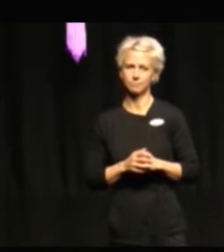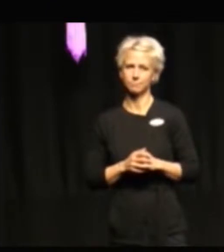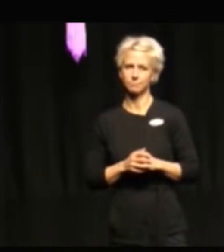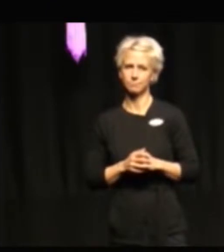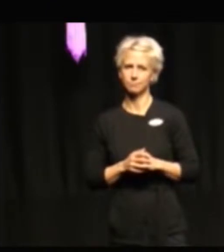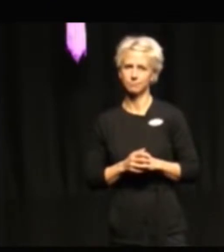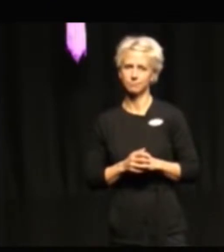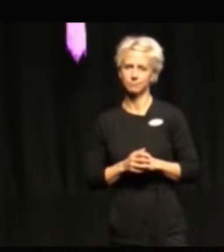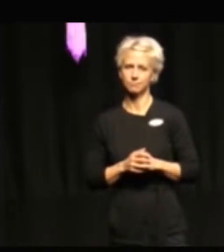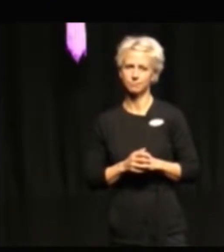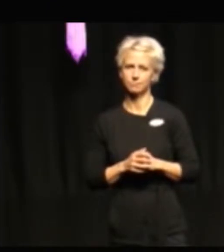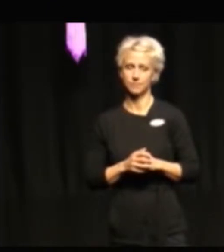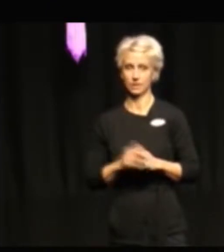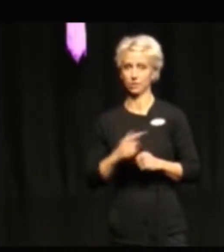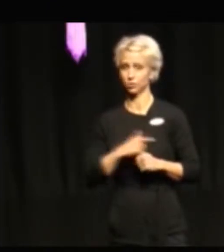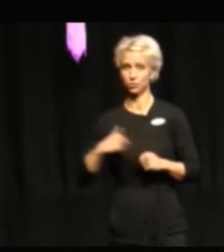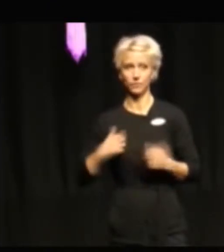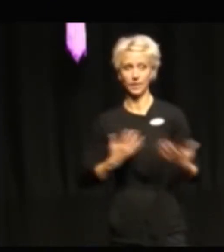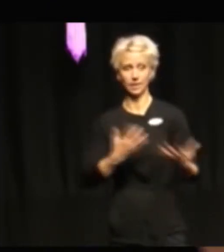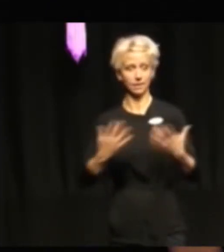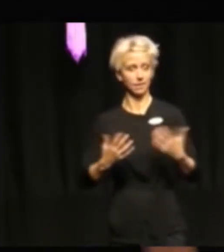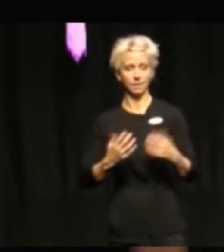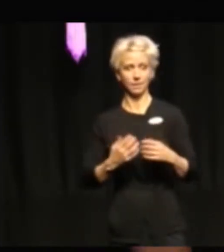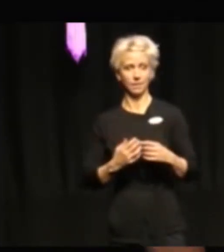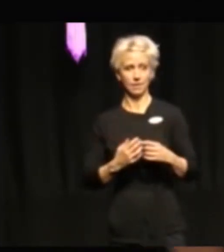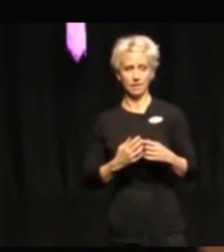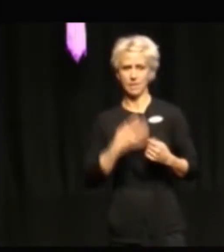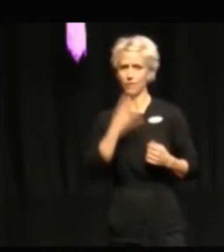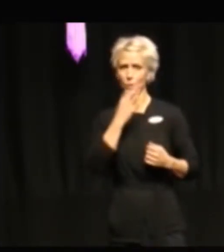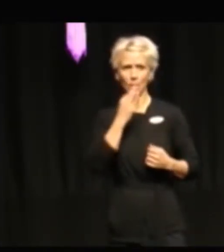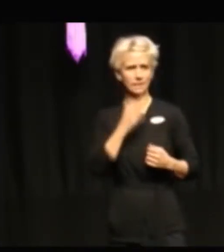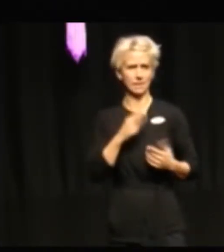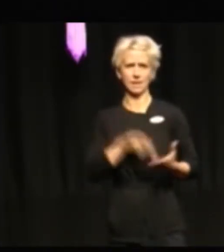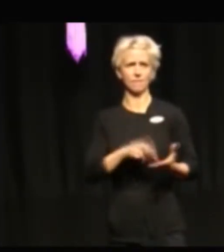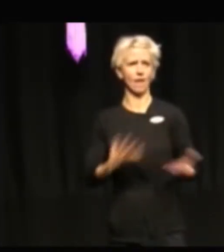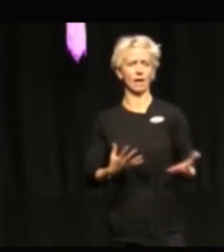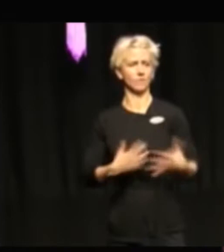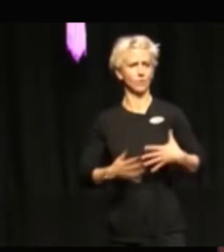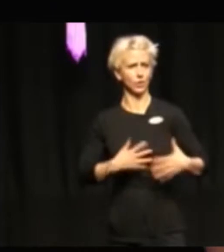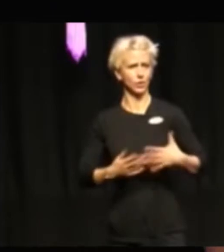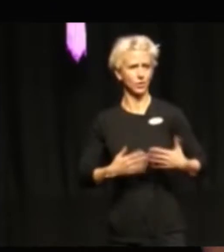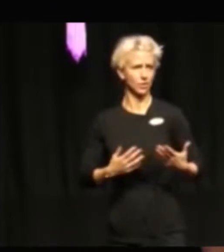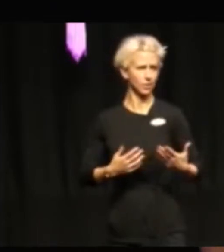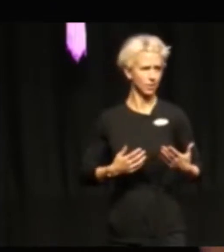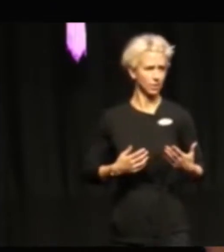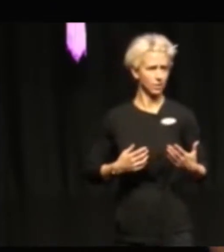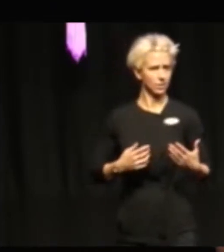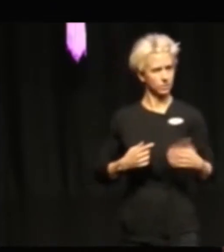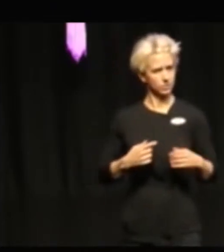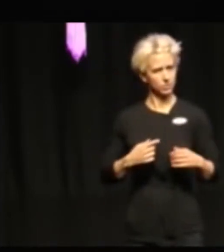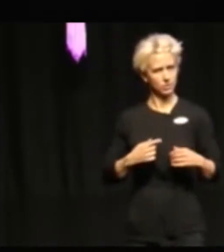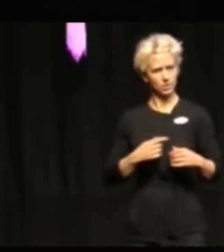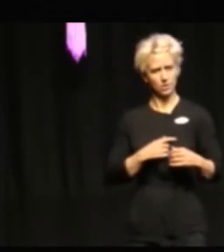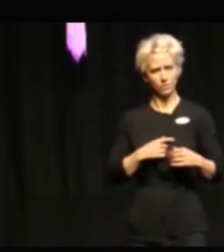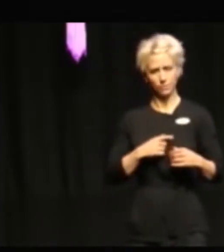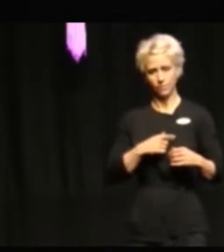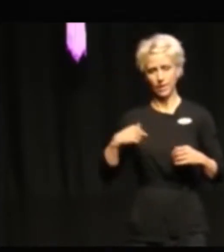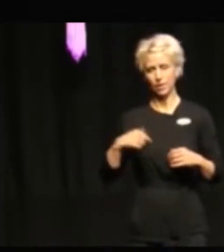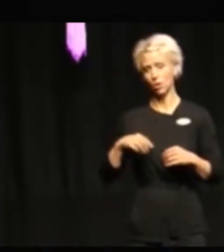questioning that hardly. We will have a seminar about it later today, together with the Foundation for Human Rights and